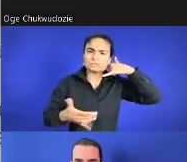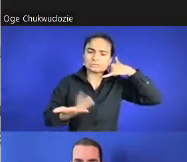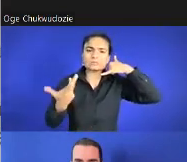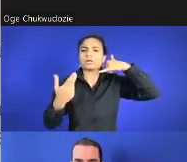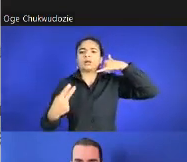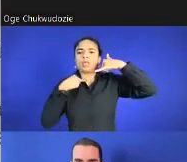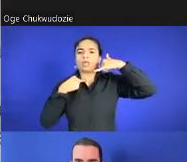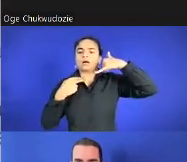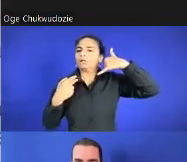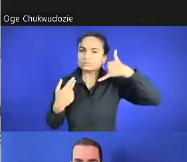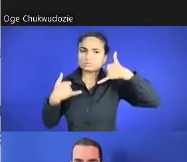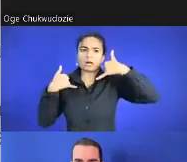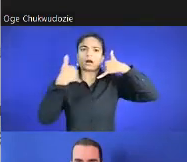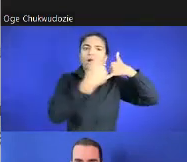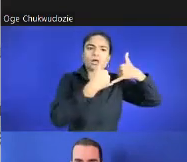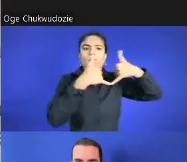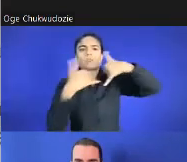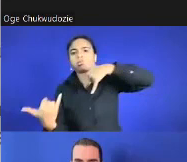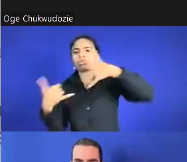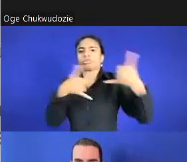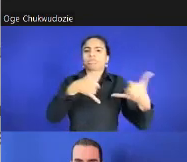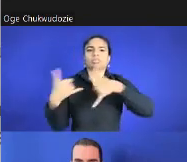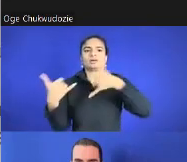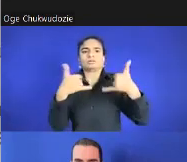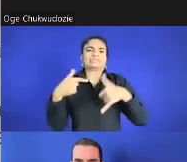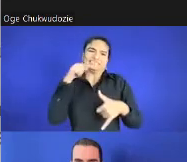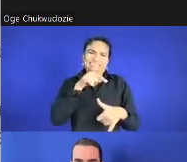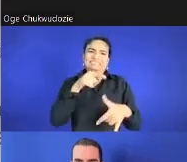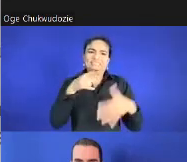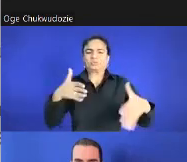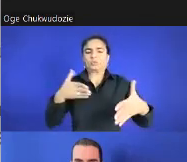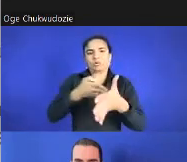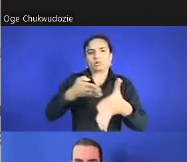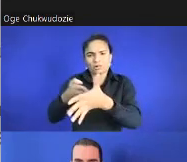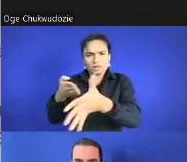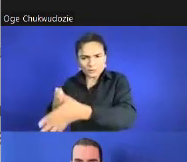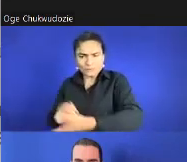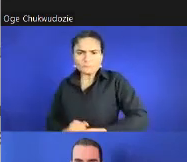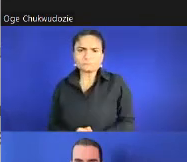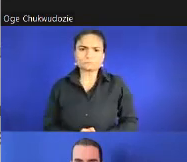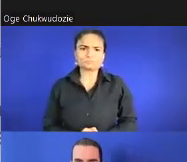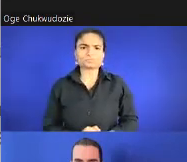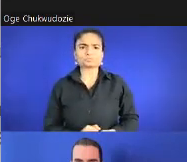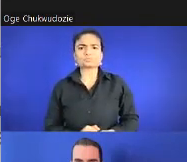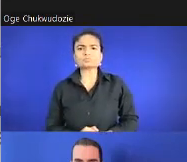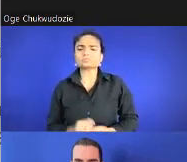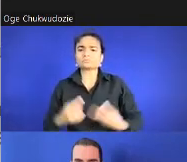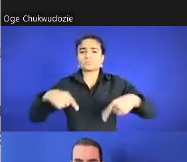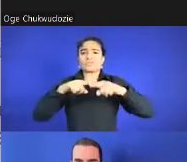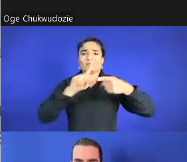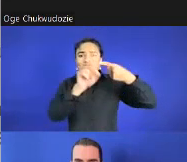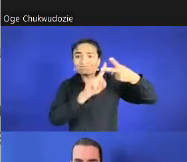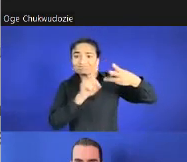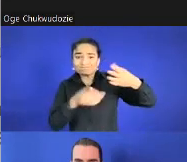So we have a couple of recommendations to overcome these challenges. One is to ensure that